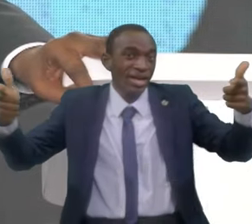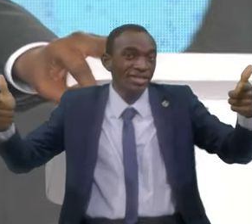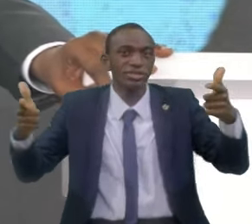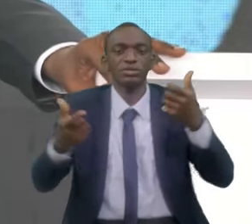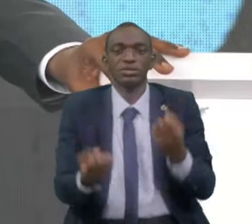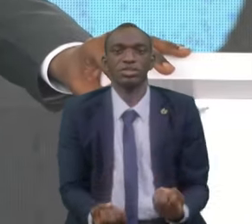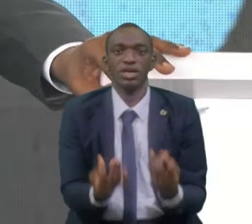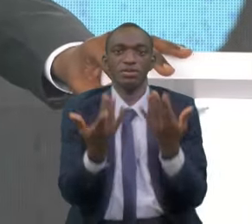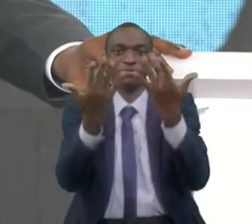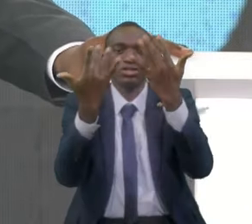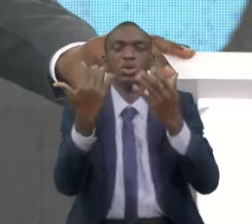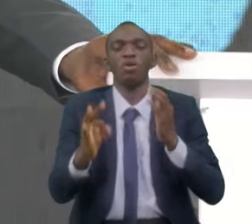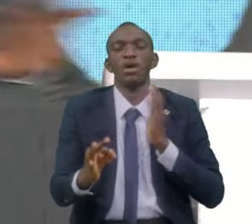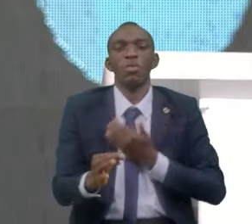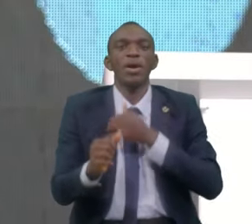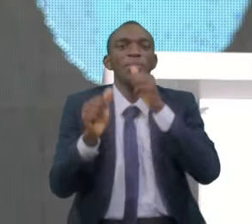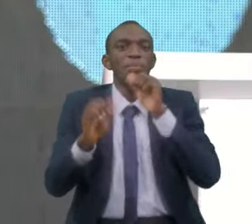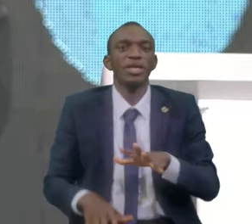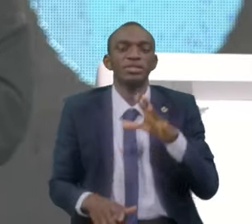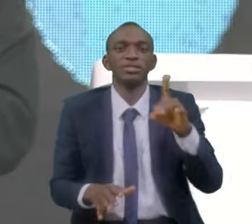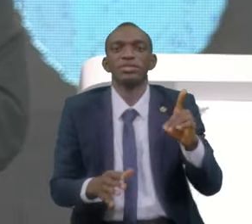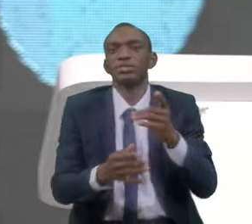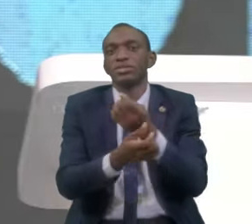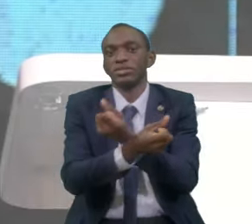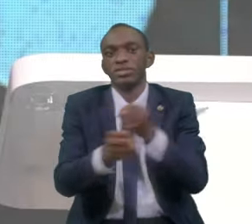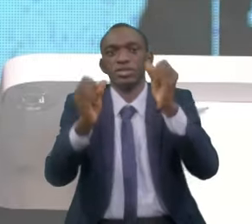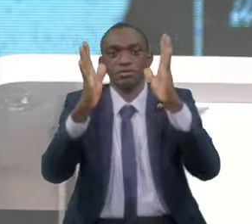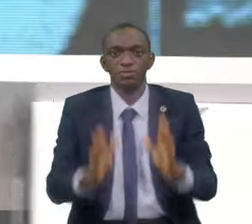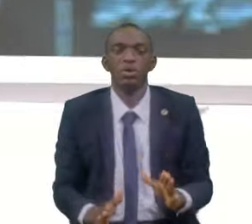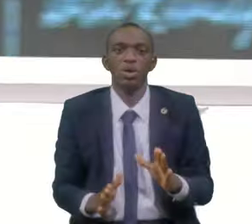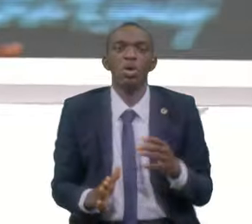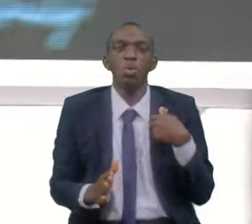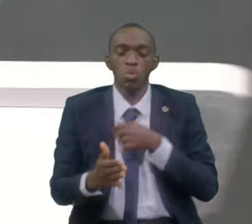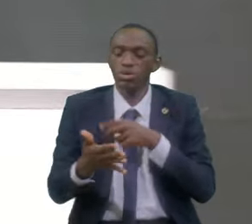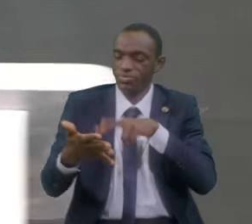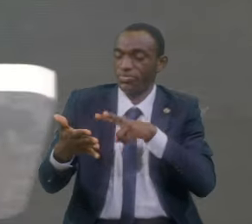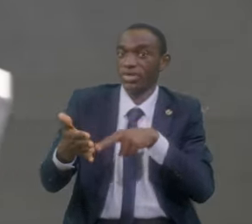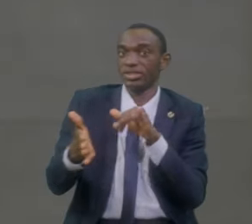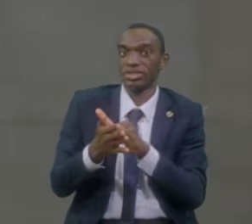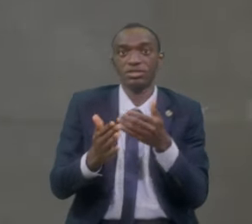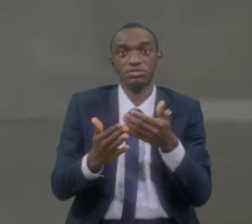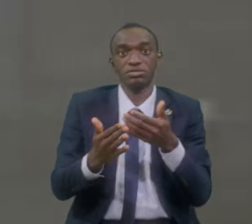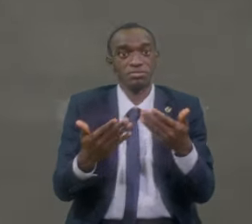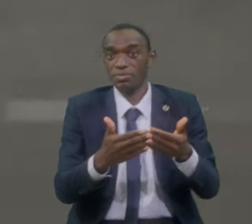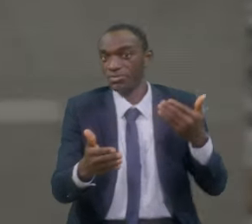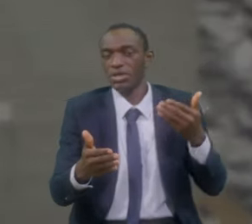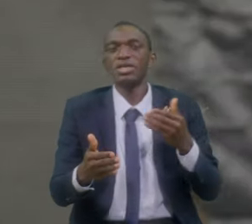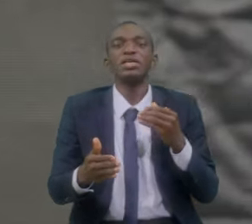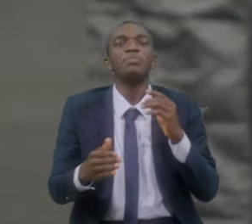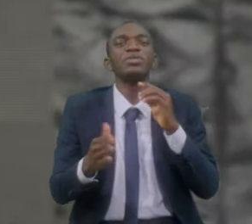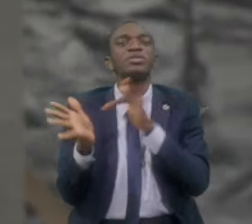our blessed Savior. We've read that already, that Jesus Christ